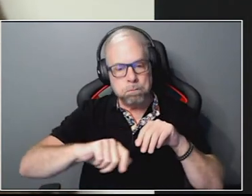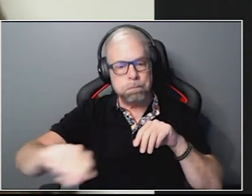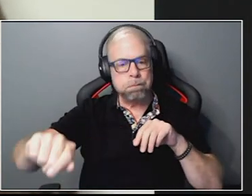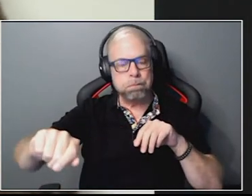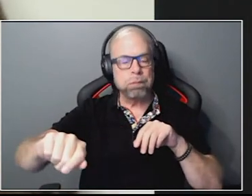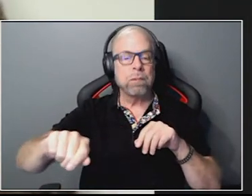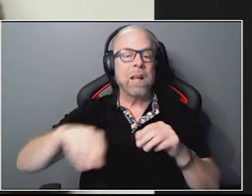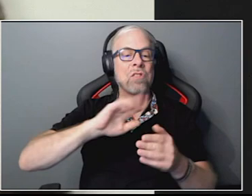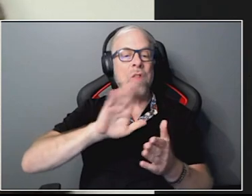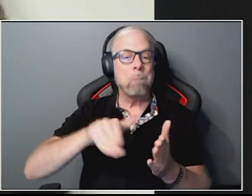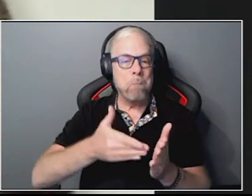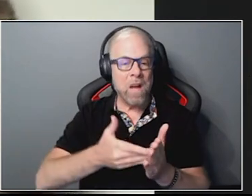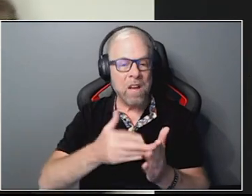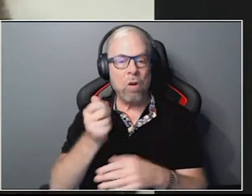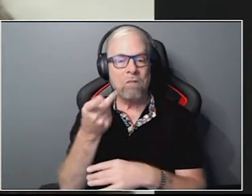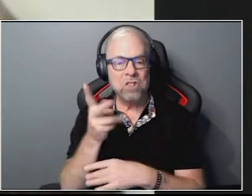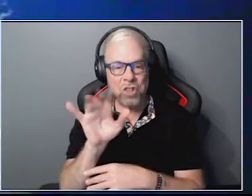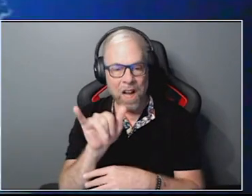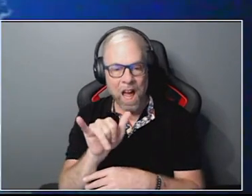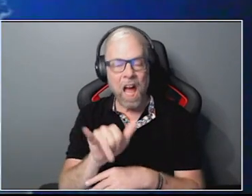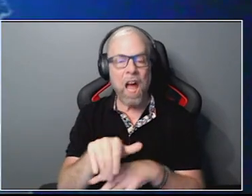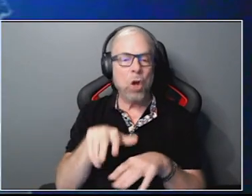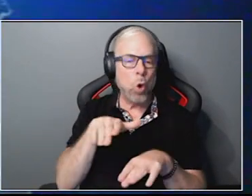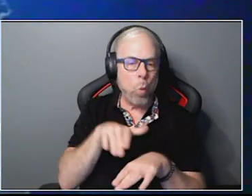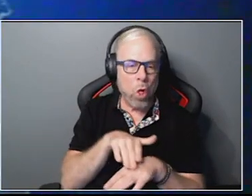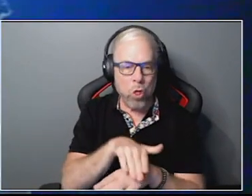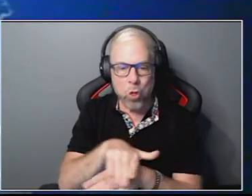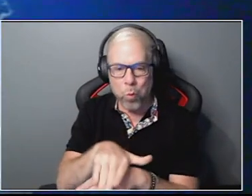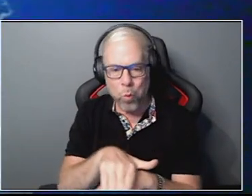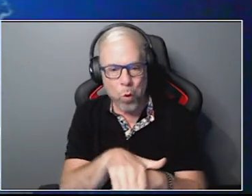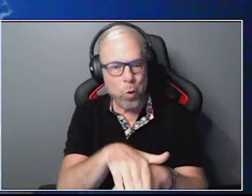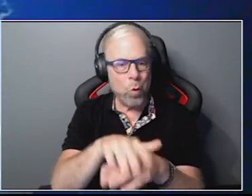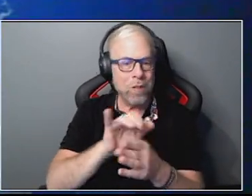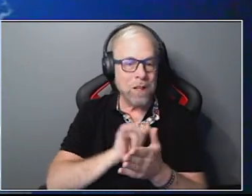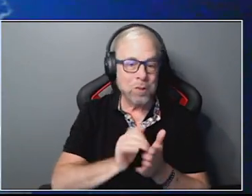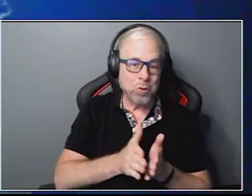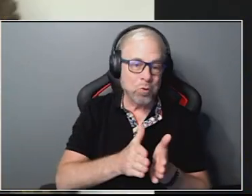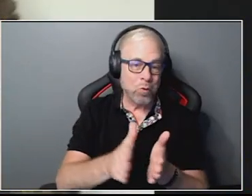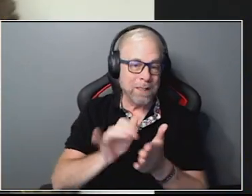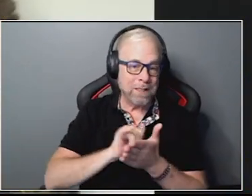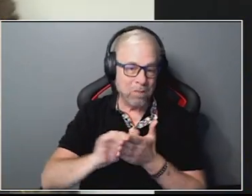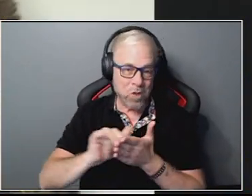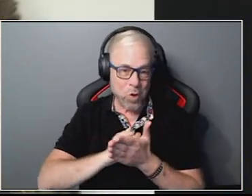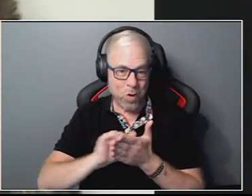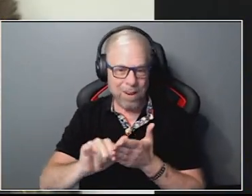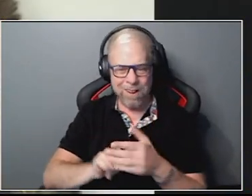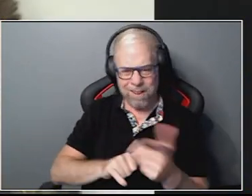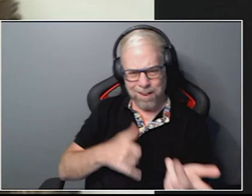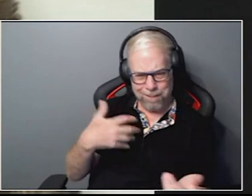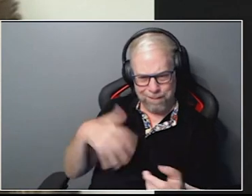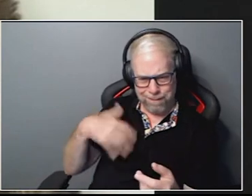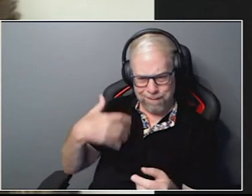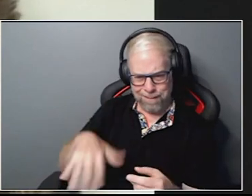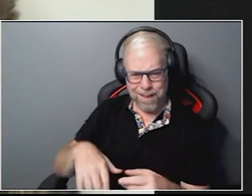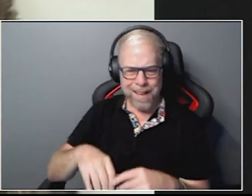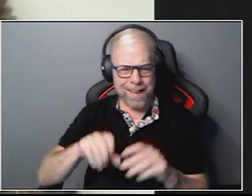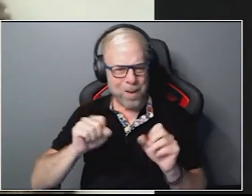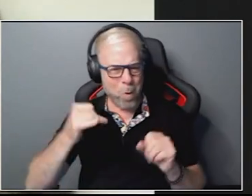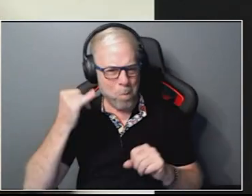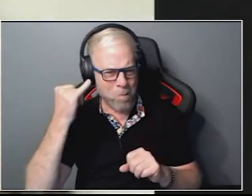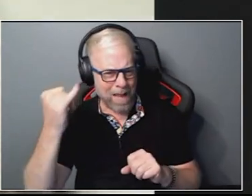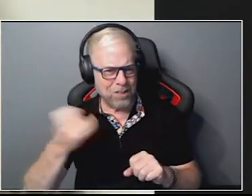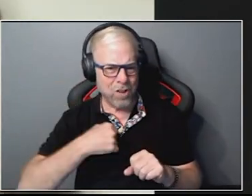streets of New York. Oh my goodness. You can imagine how I was sweating in that